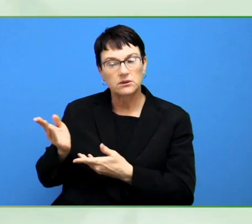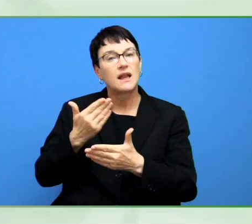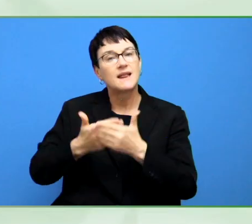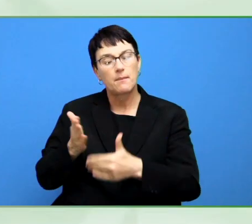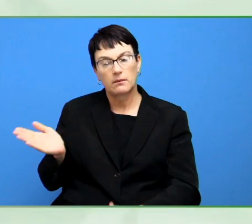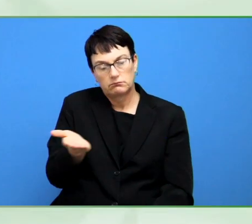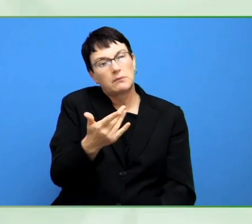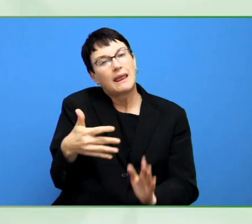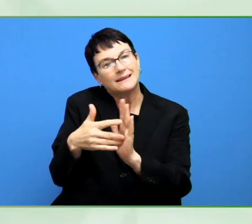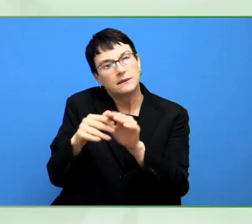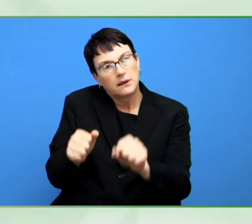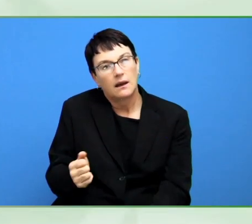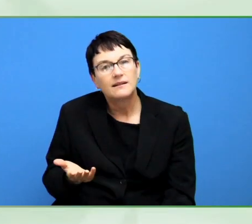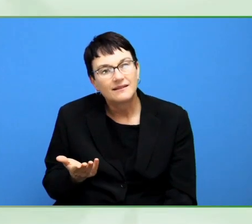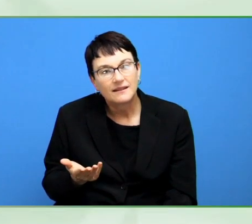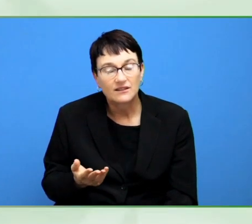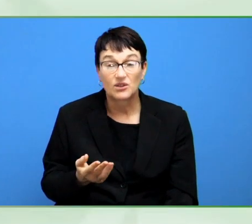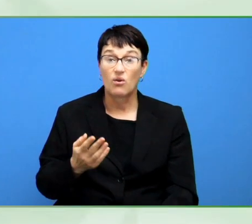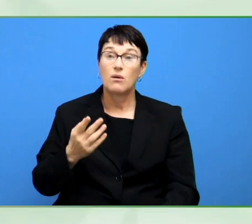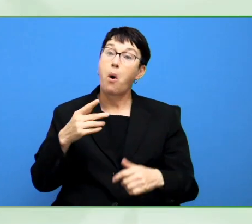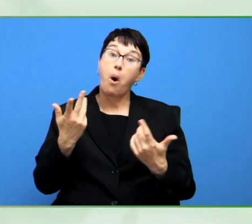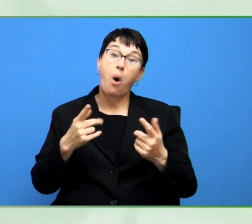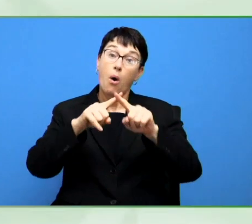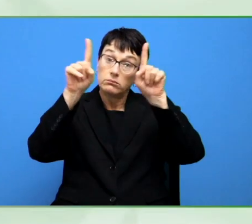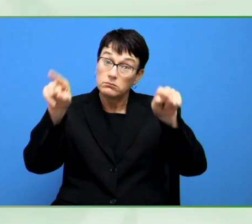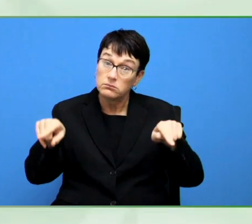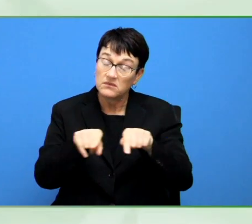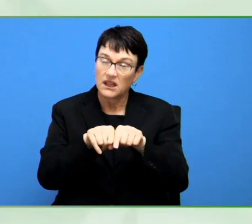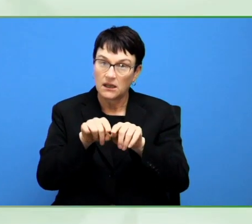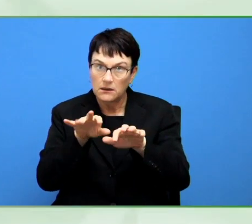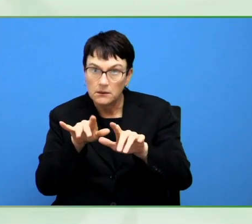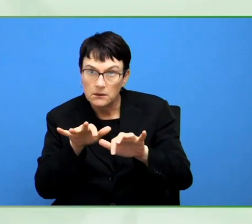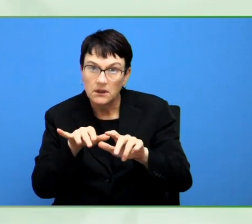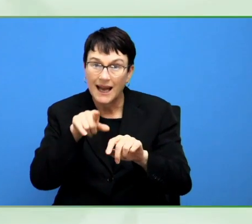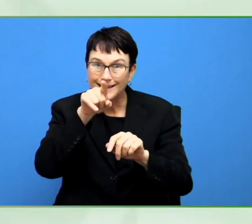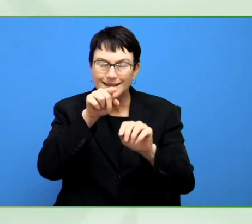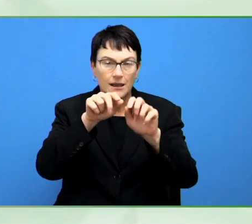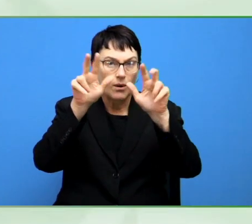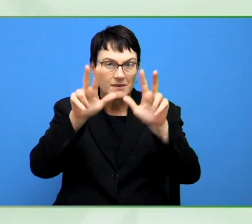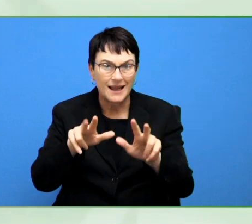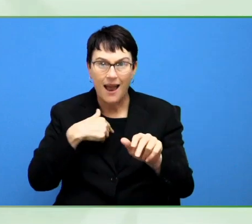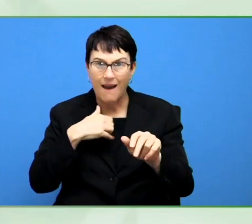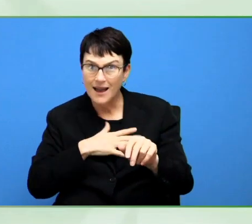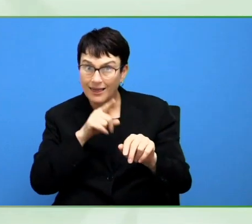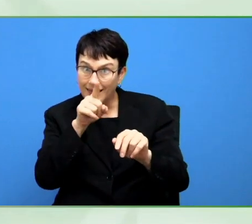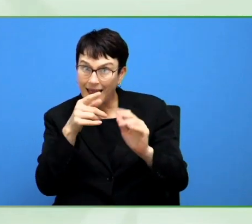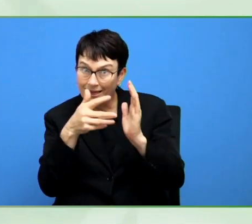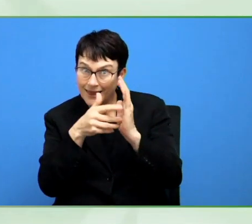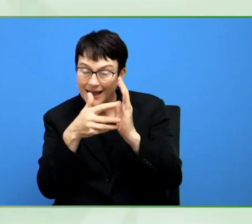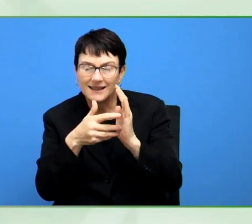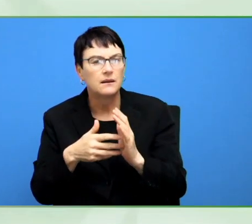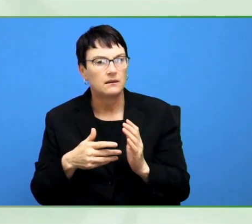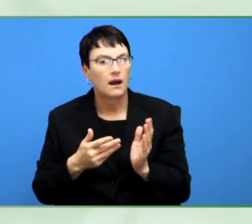out, whether it's a website or a product, it's going to be almost accessible, which is a good way of deploying